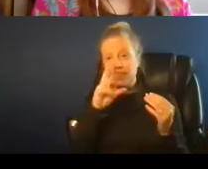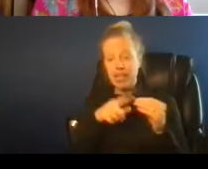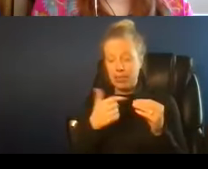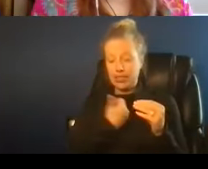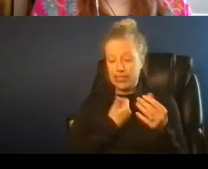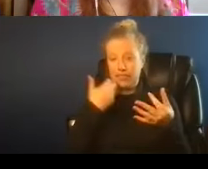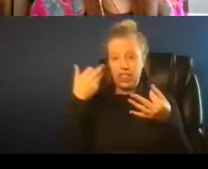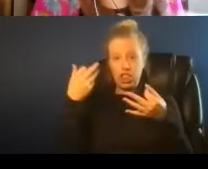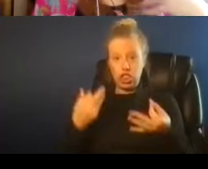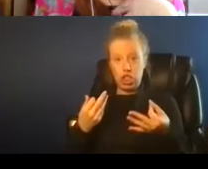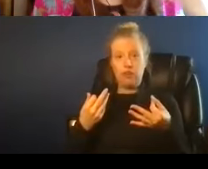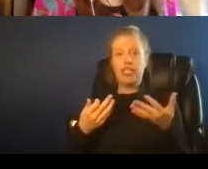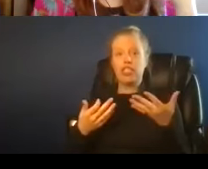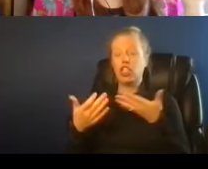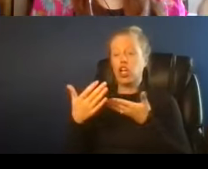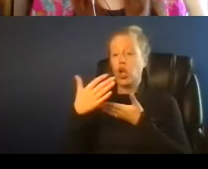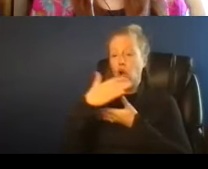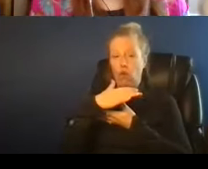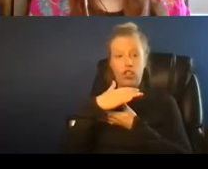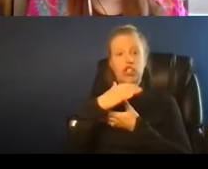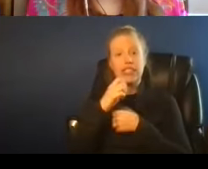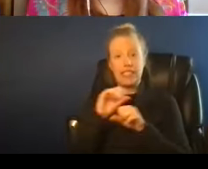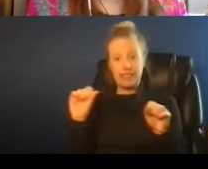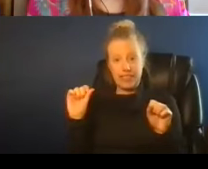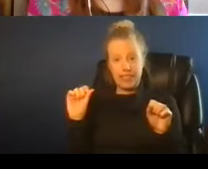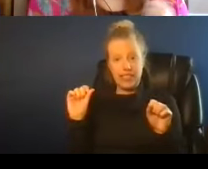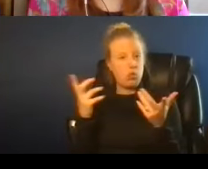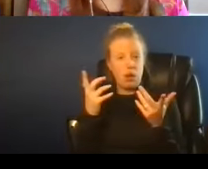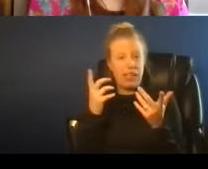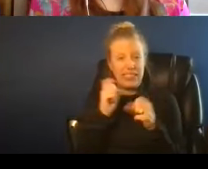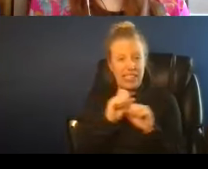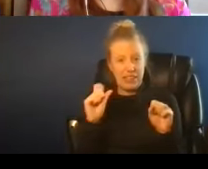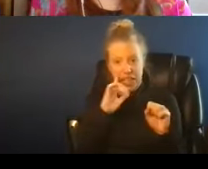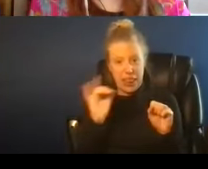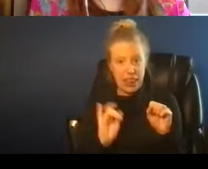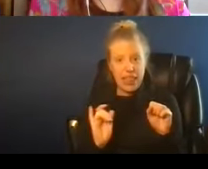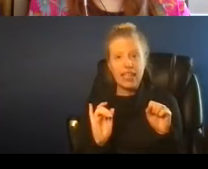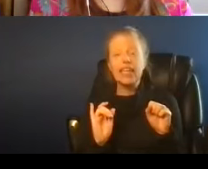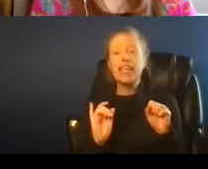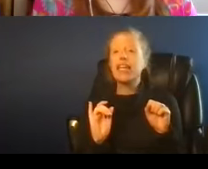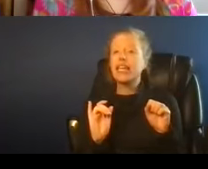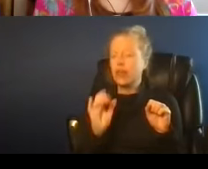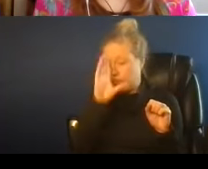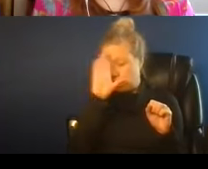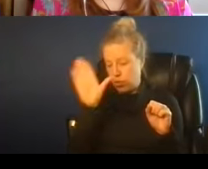self-determination over safety, but what is safety? We know